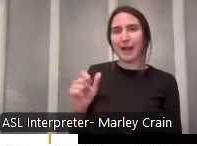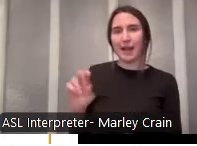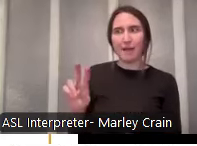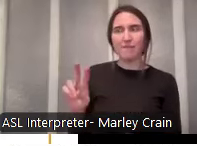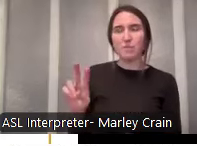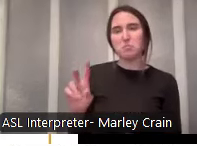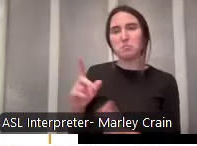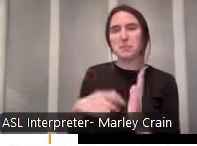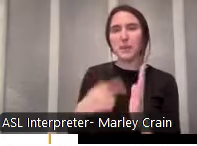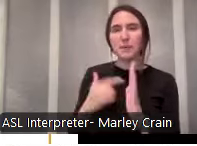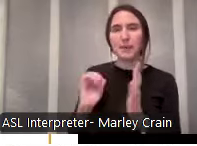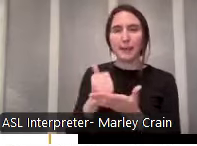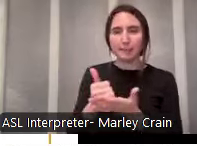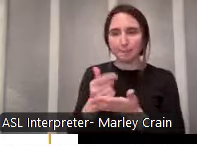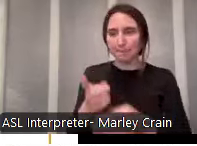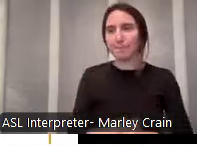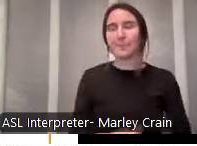Finally, for more specific